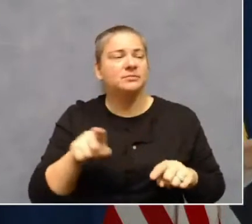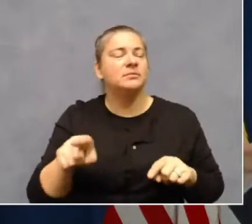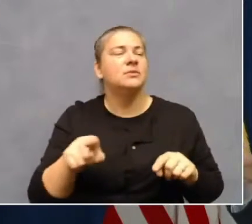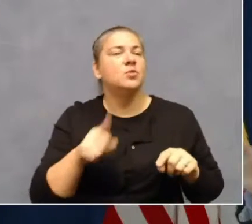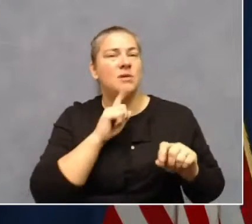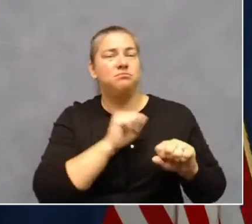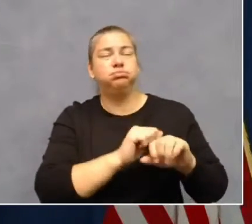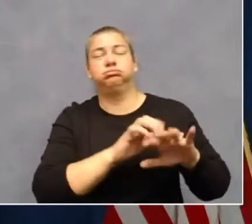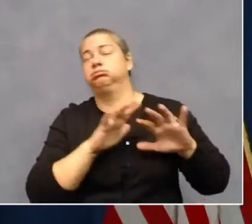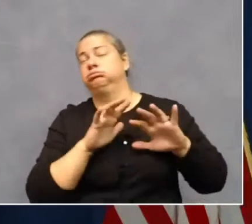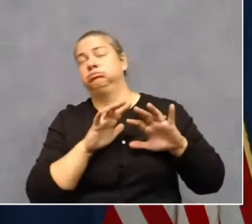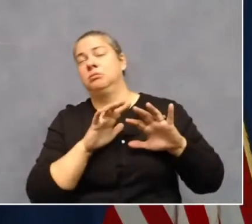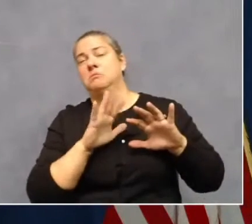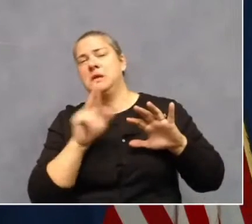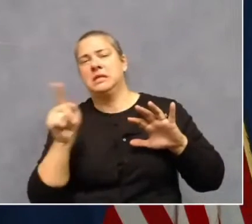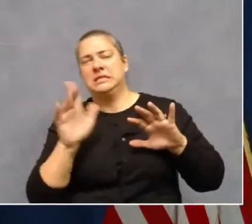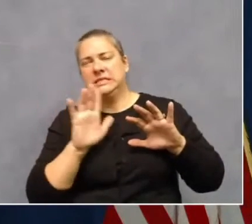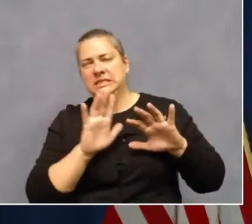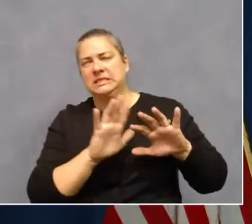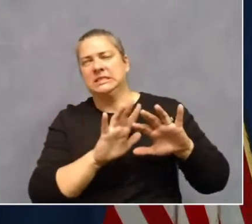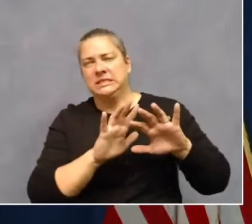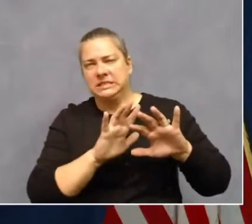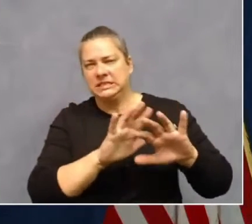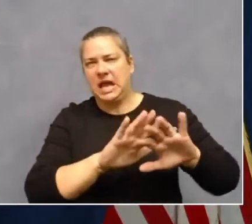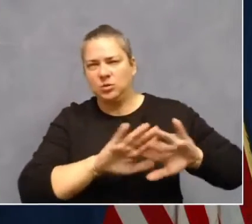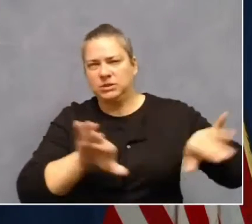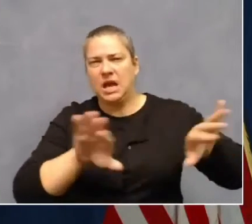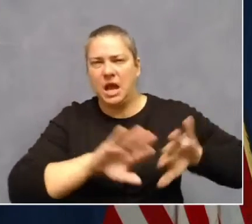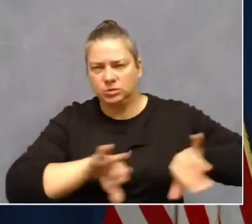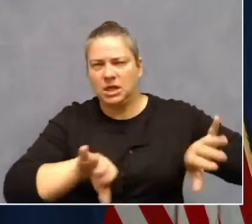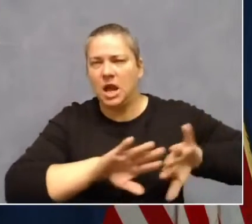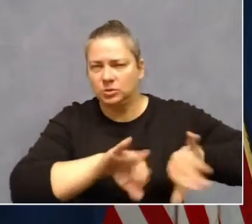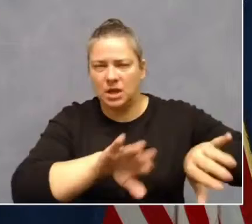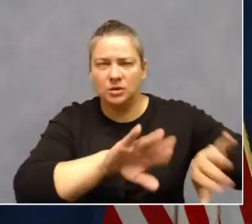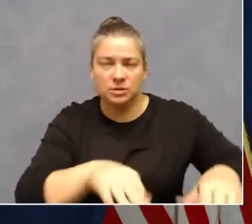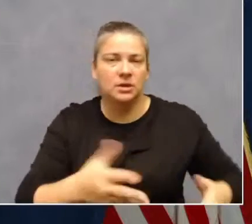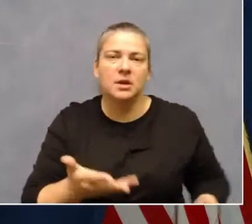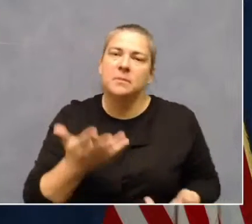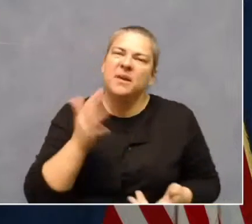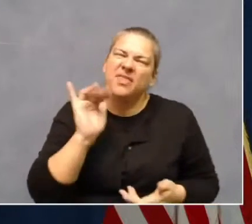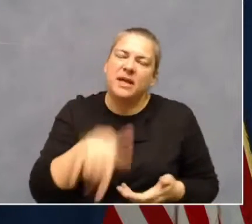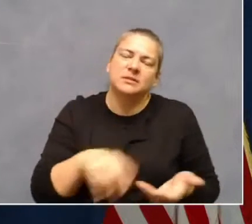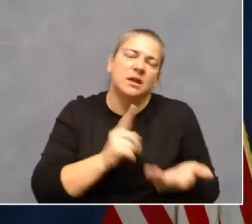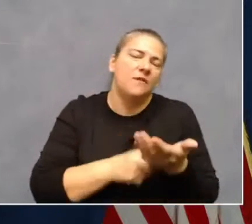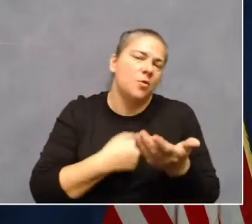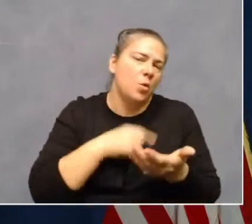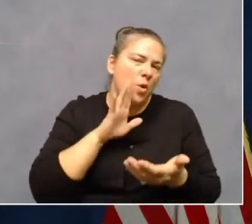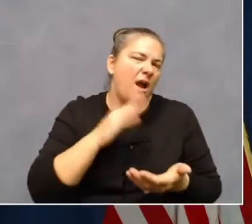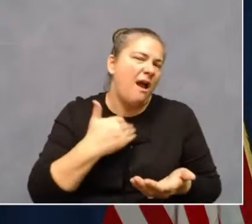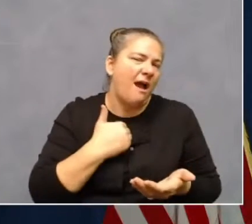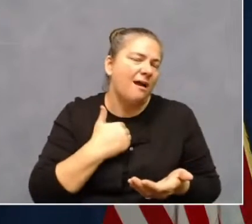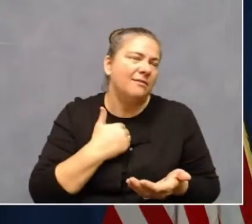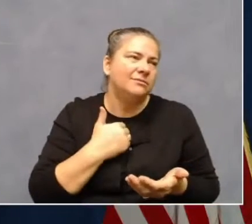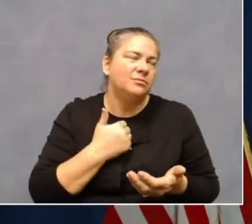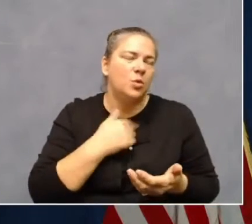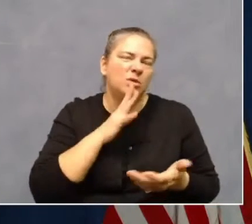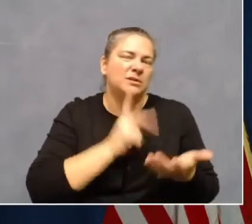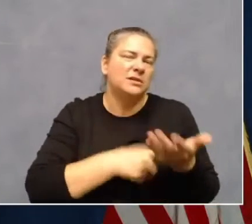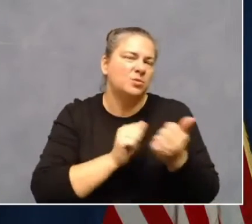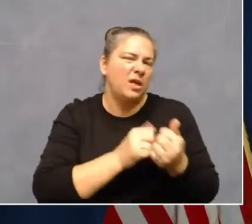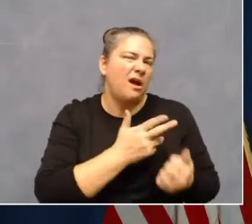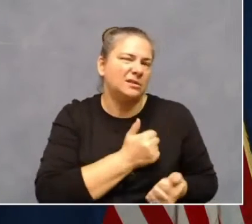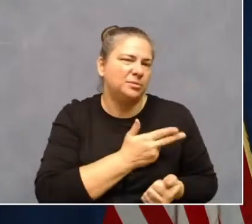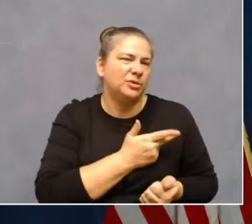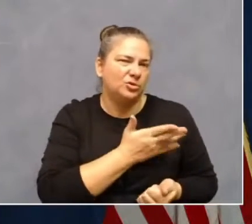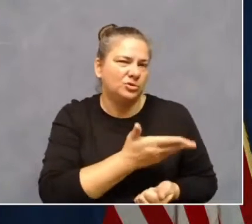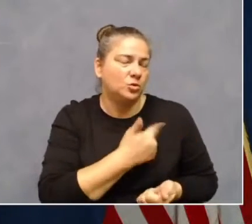good at pushing patients out when they can. But that's a conversation we're going to have with hospitals. They've been engaged, but we've got to be